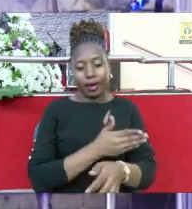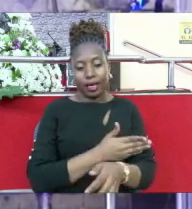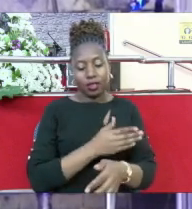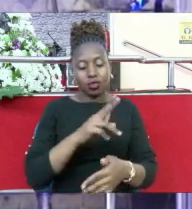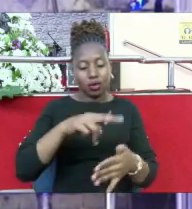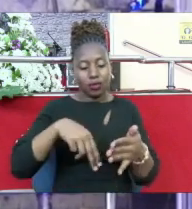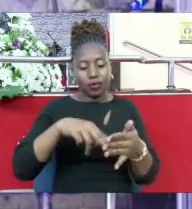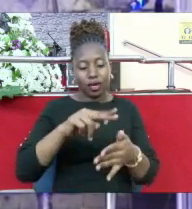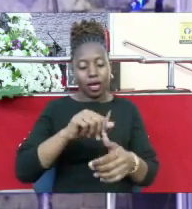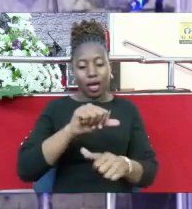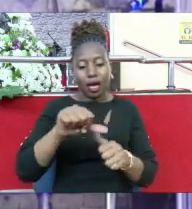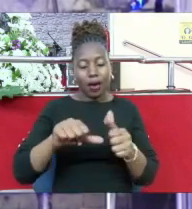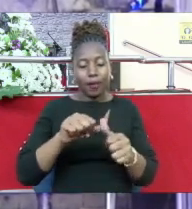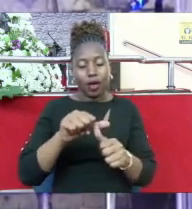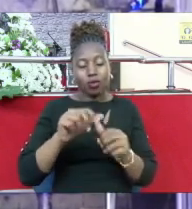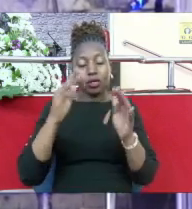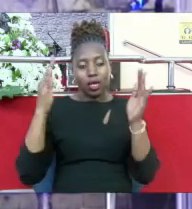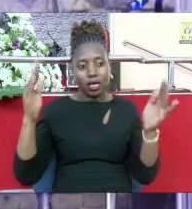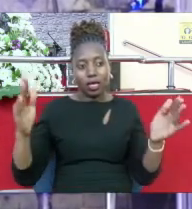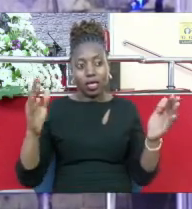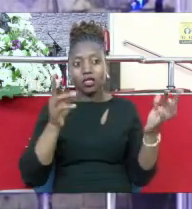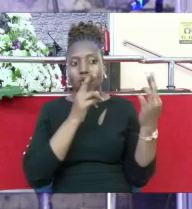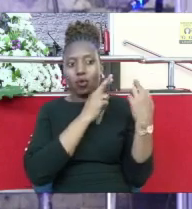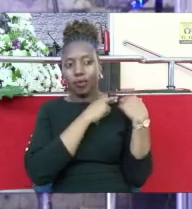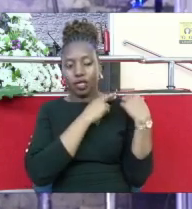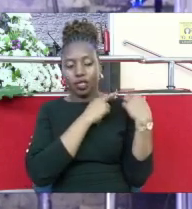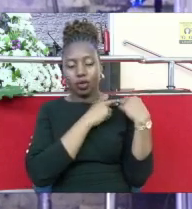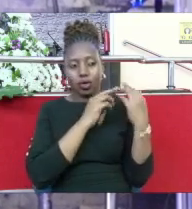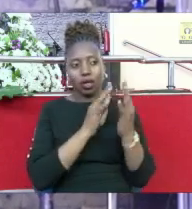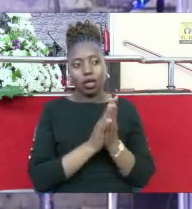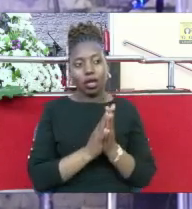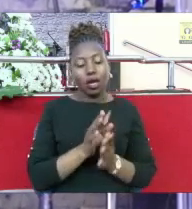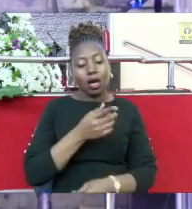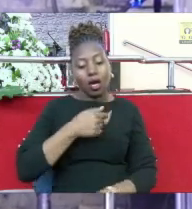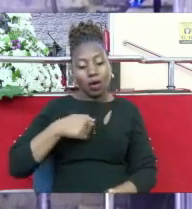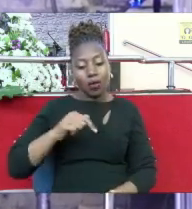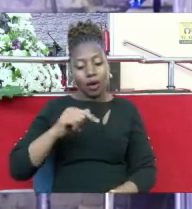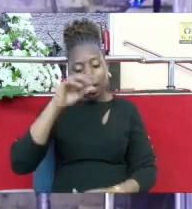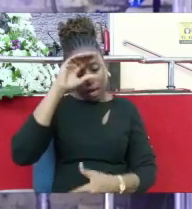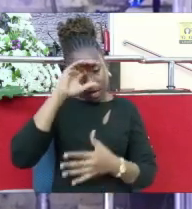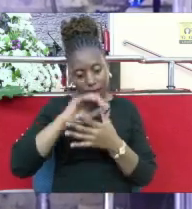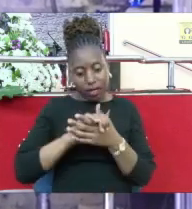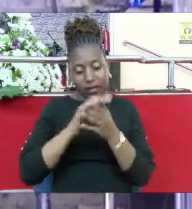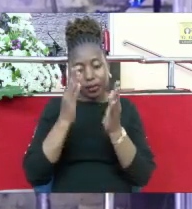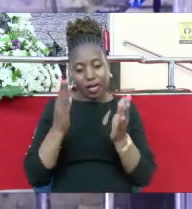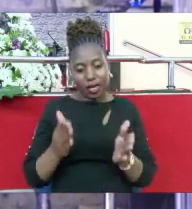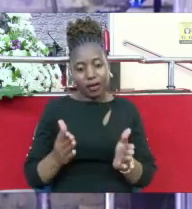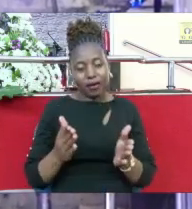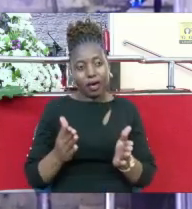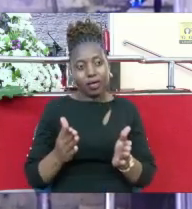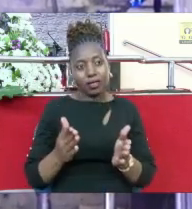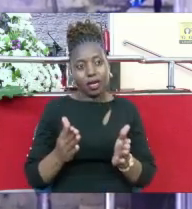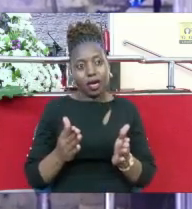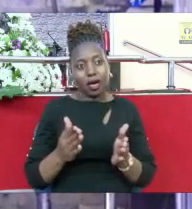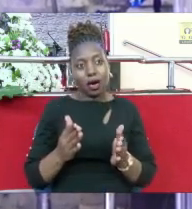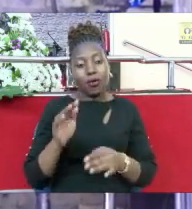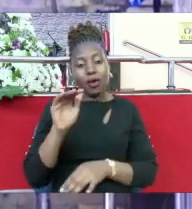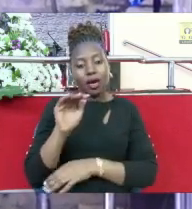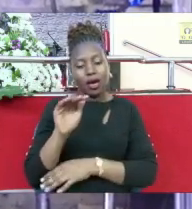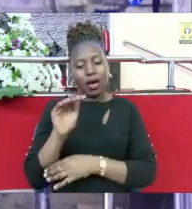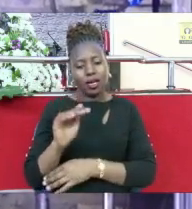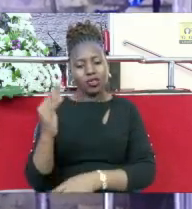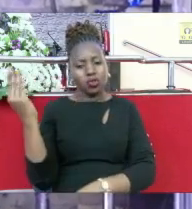tumesoma katika jukumu lile, us as believers, we are meant to preach sisi tumeagizwa so that people get